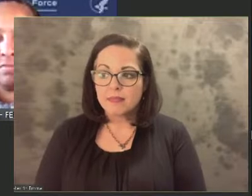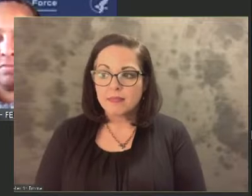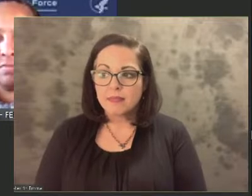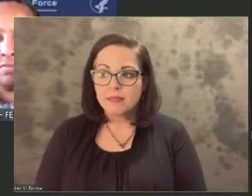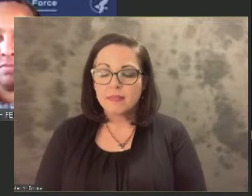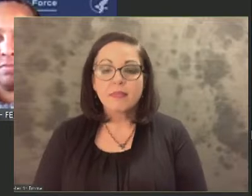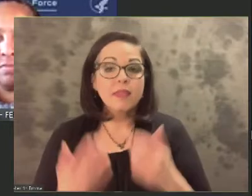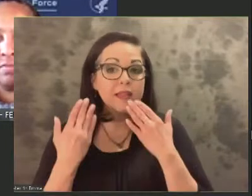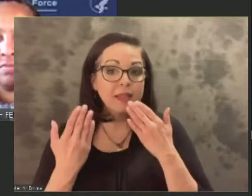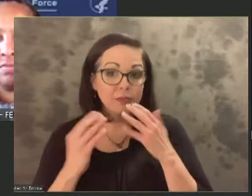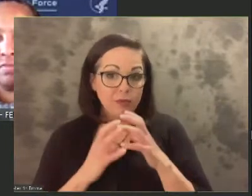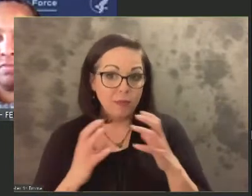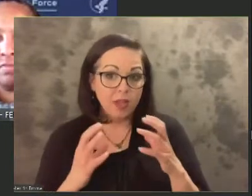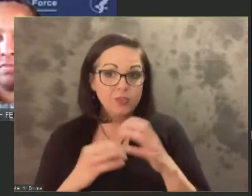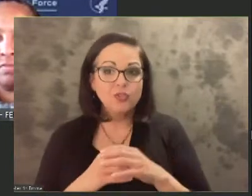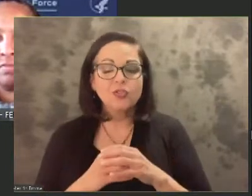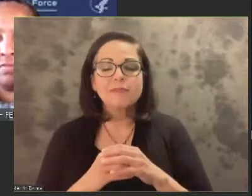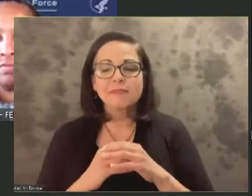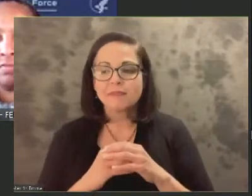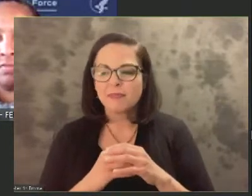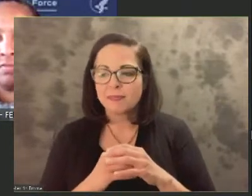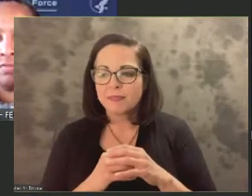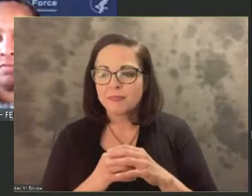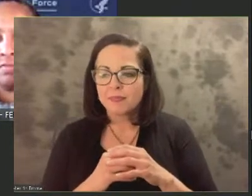Thank you so much.